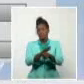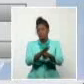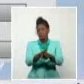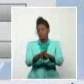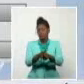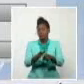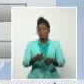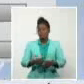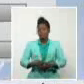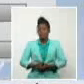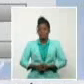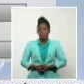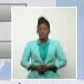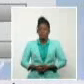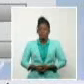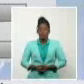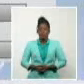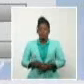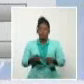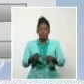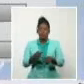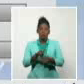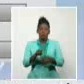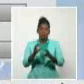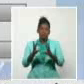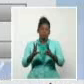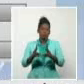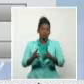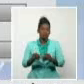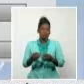international point of view, as of May